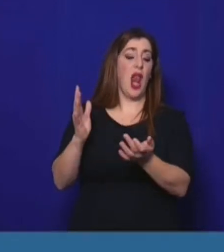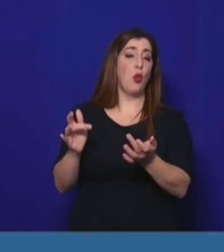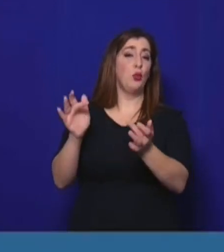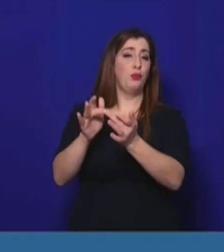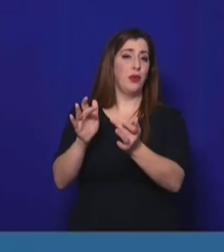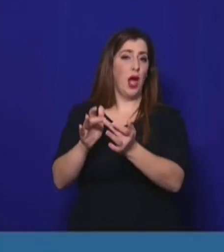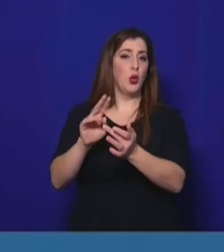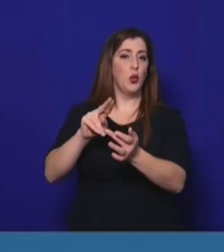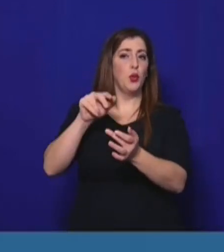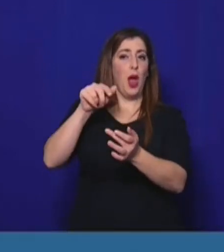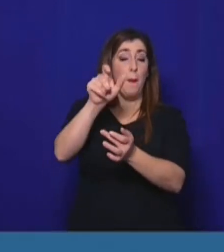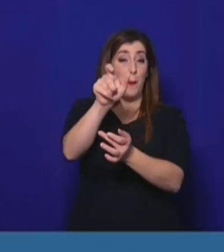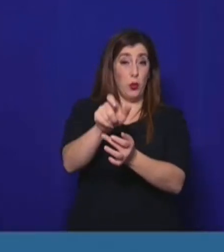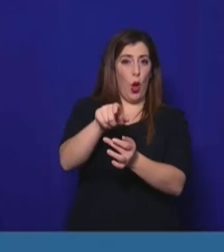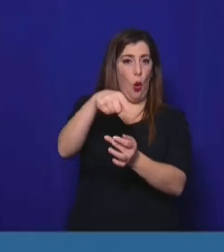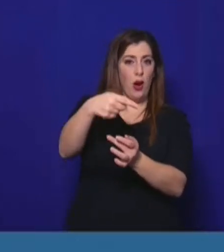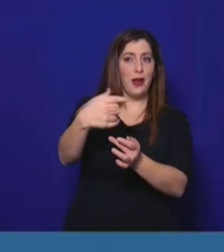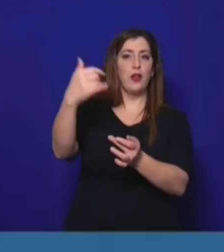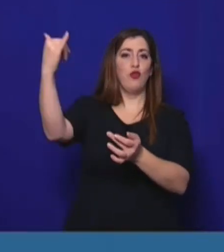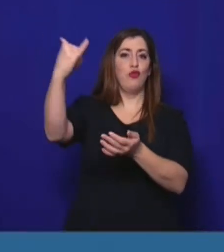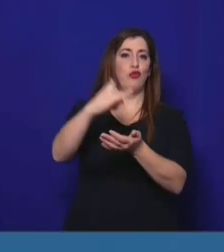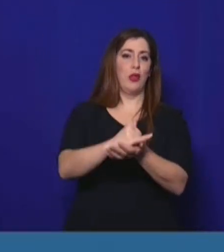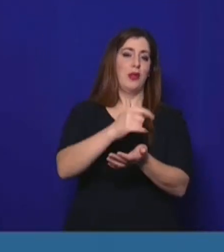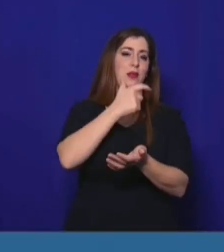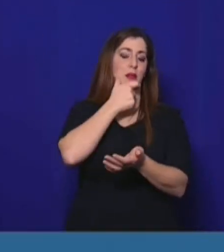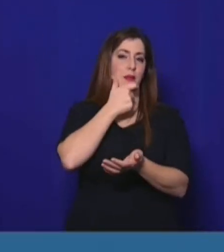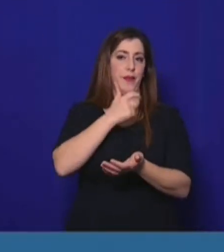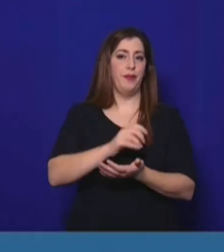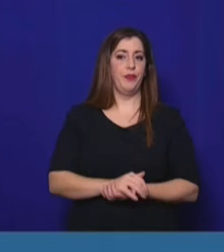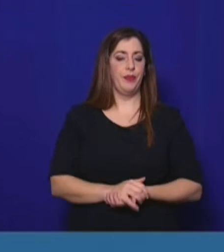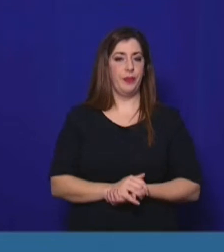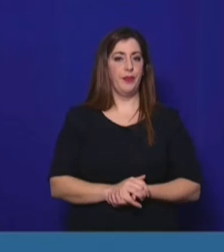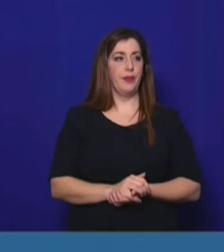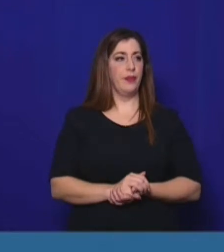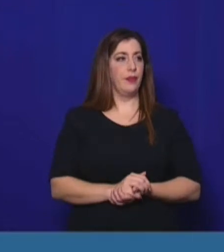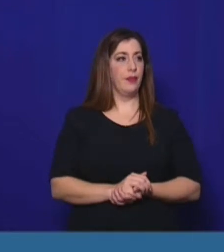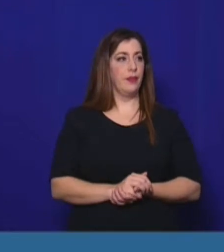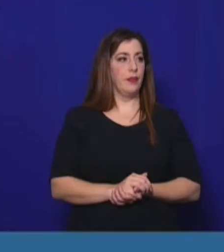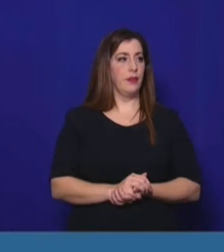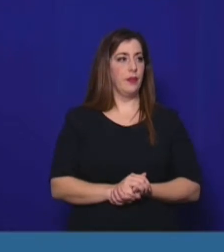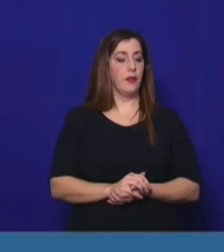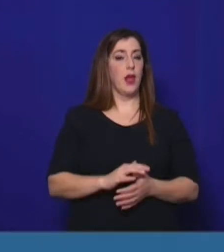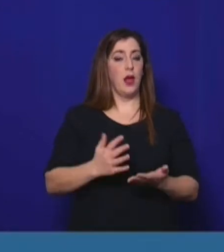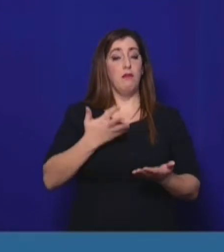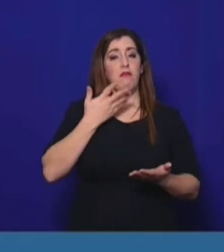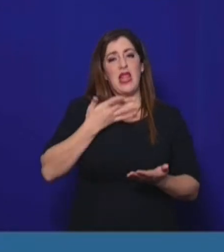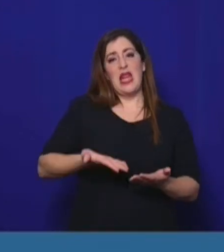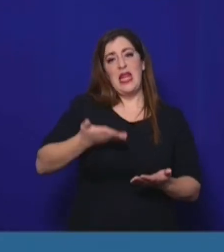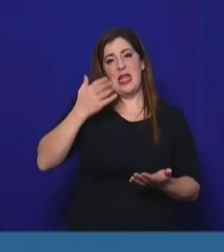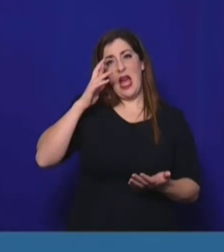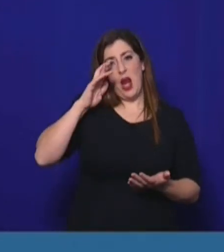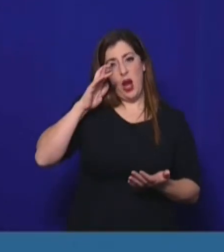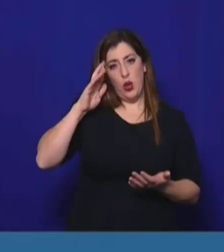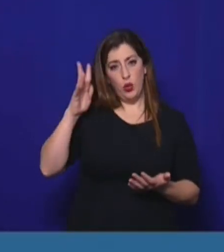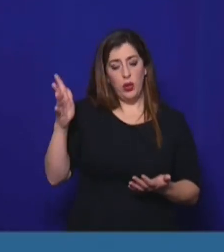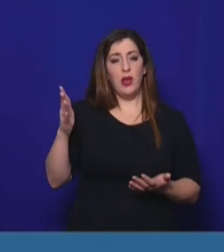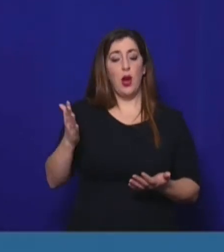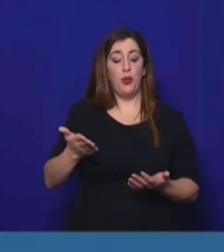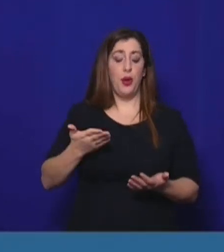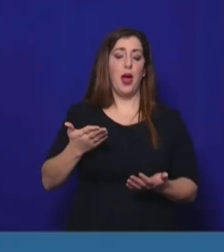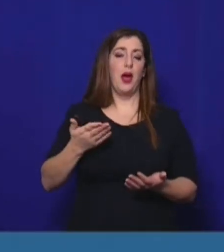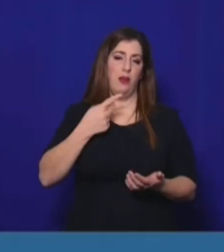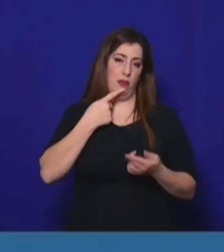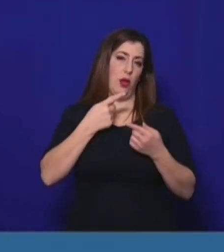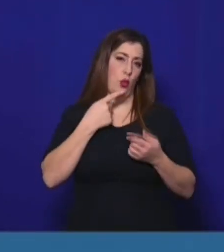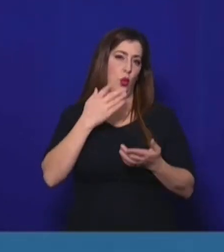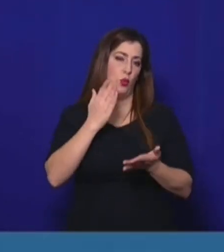li ħabbarna, però aħna kif ikollna iktar riżultati u mbagħad inkun nistgħu nkomplu naġġornaw ukoll is-sitwazzjoni. Fakkarkom